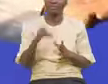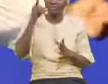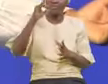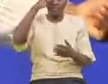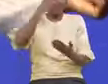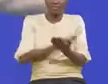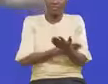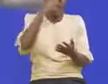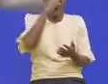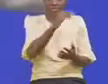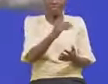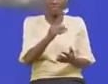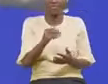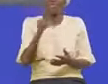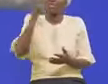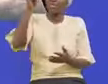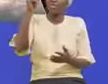Amgbetoviema.